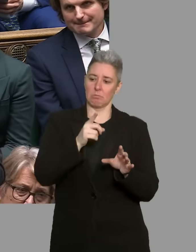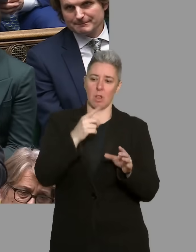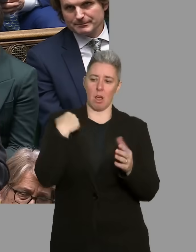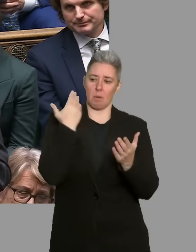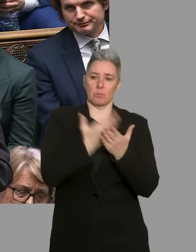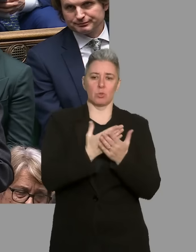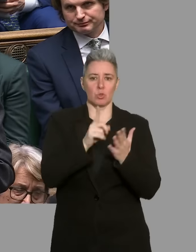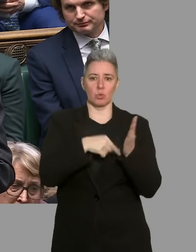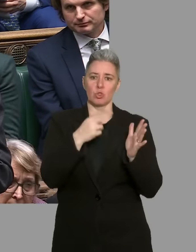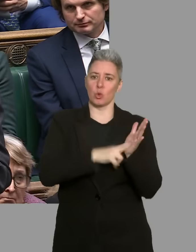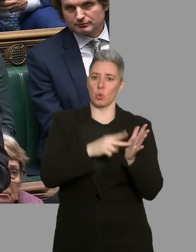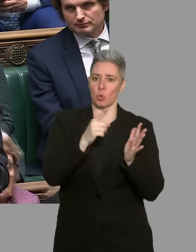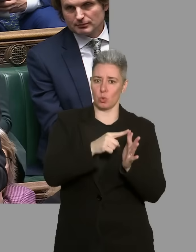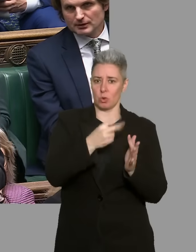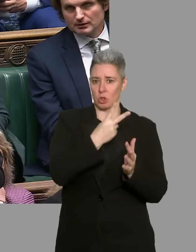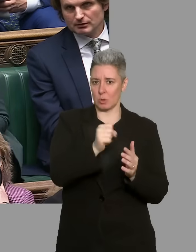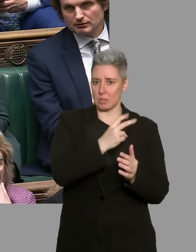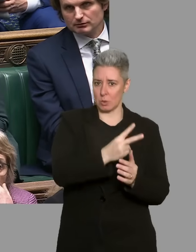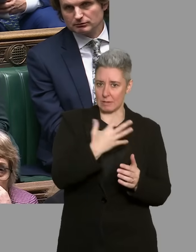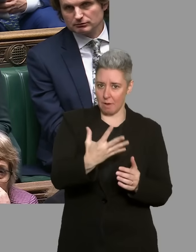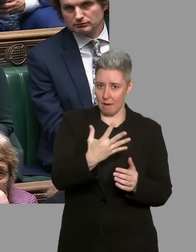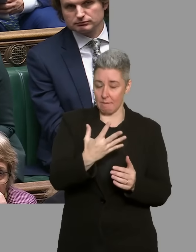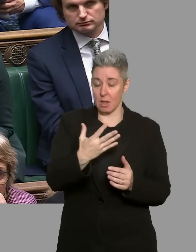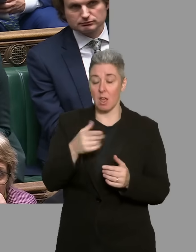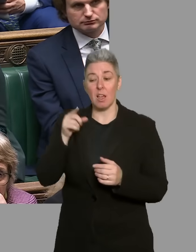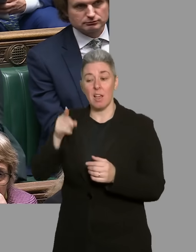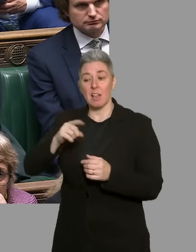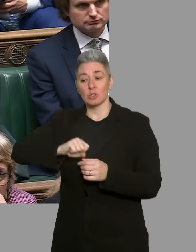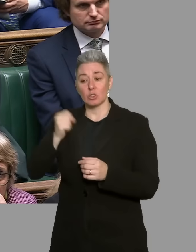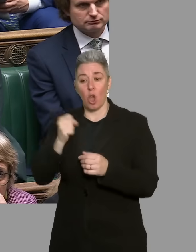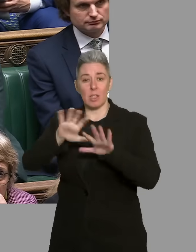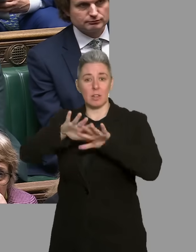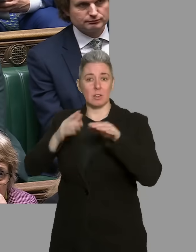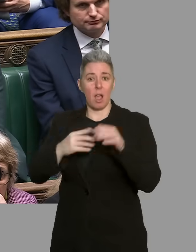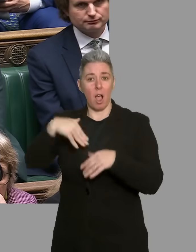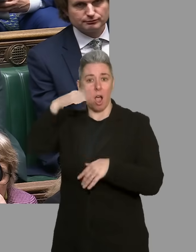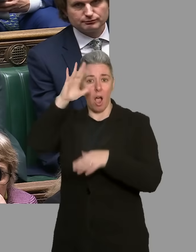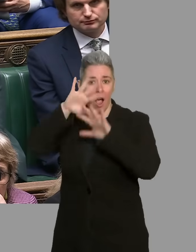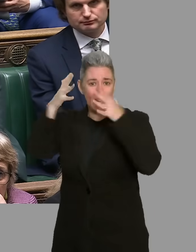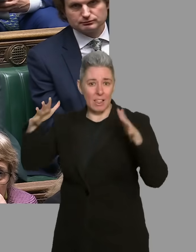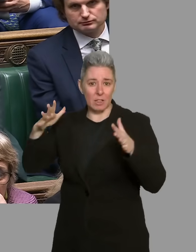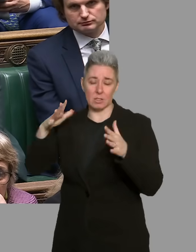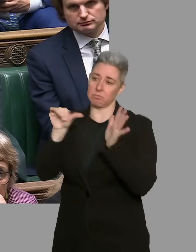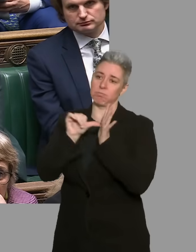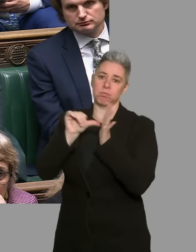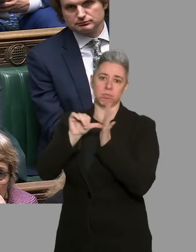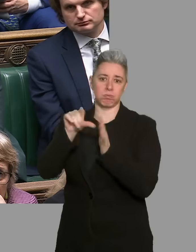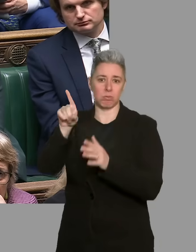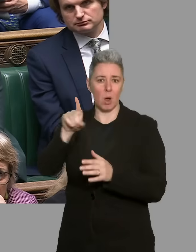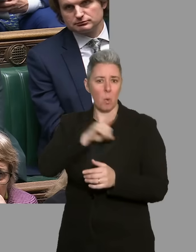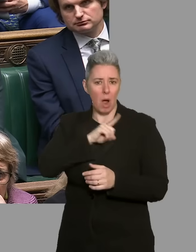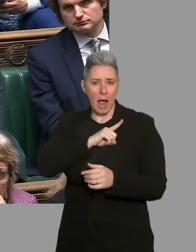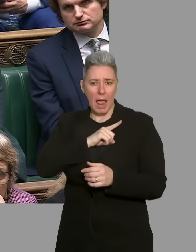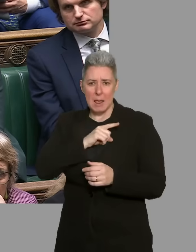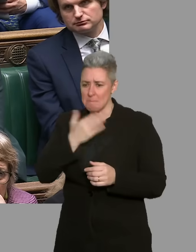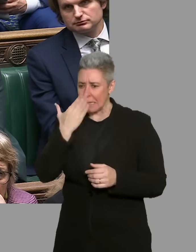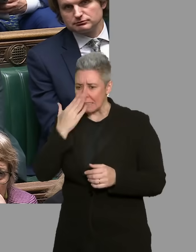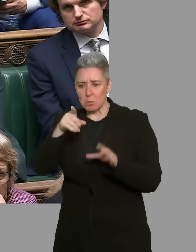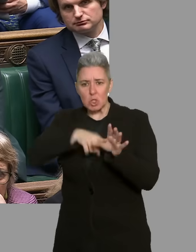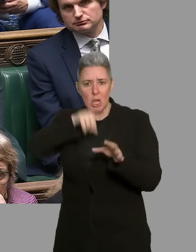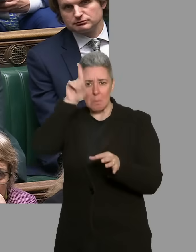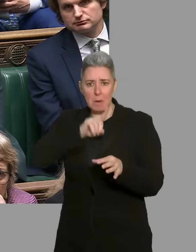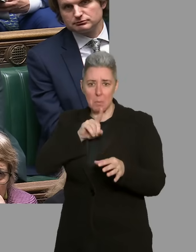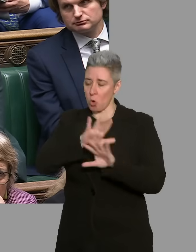rural communities. Pupil numbers are down by 40 to 50% at the schools over the last 20 years.